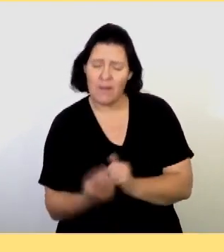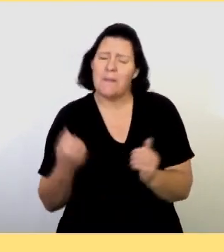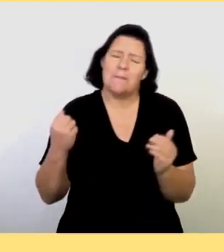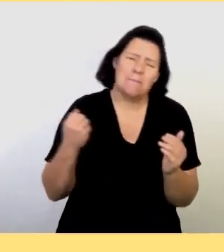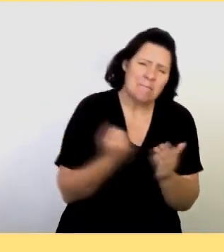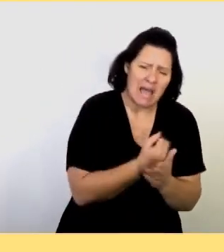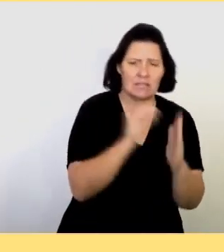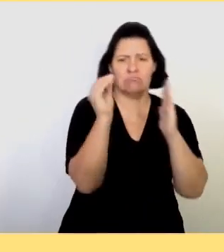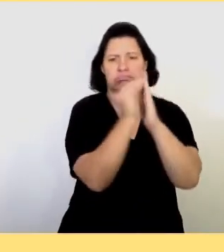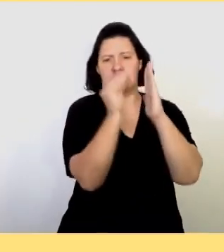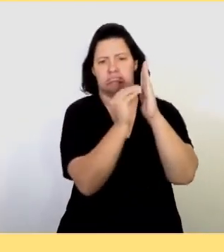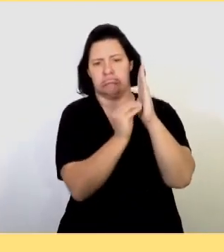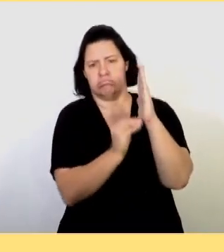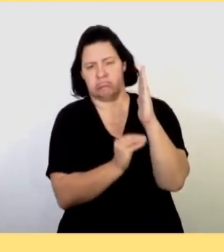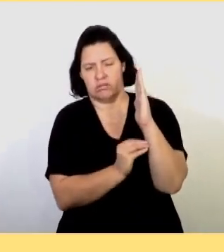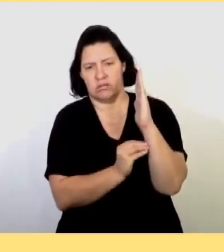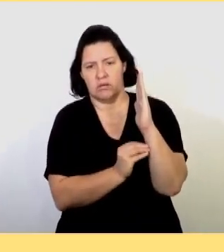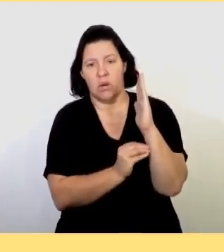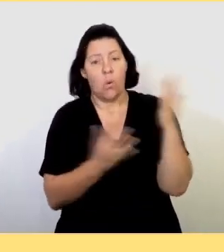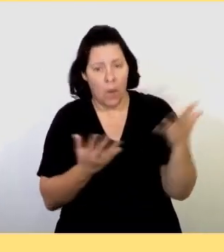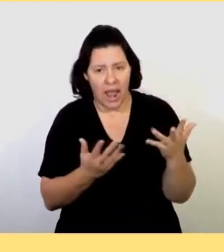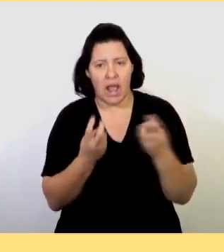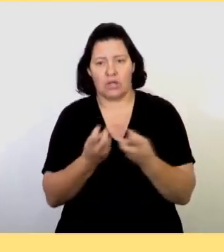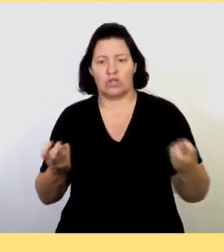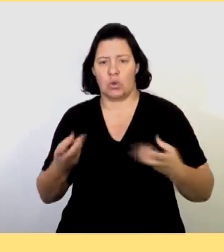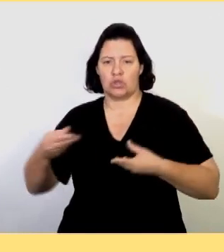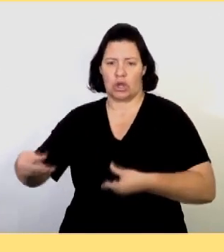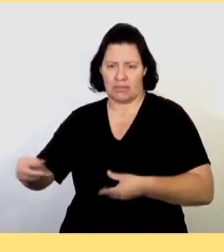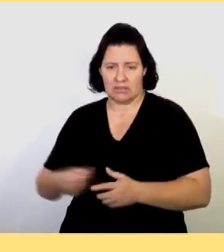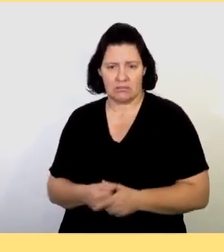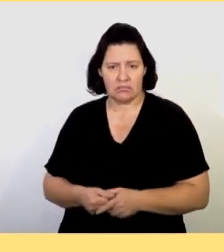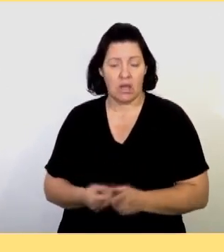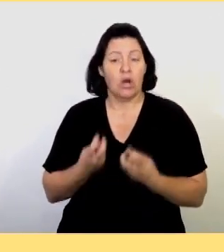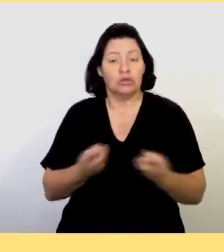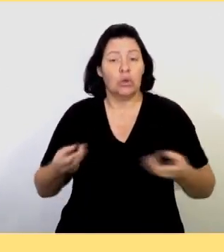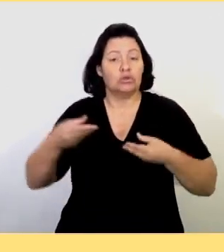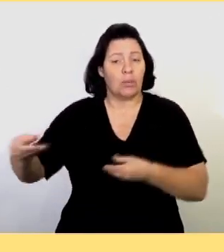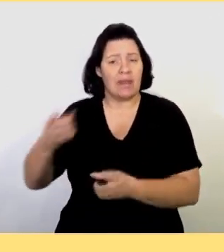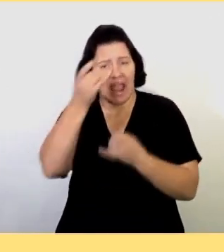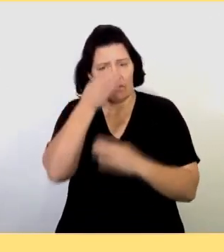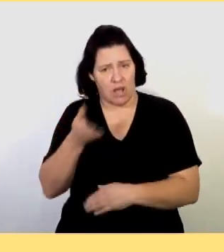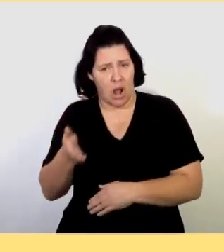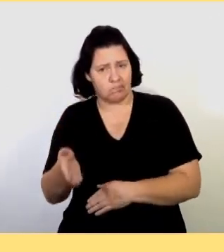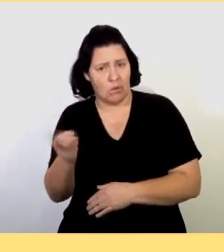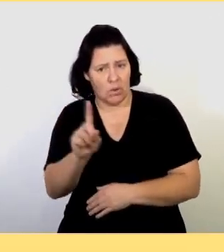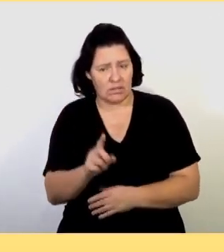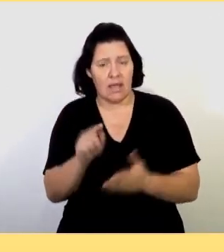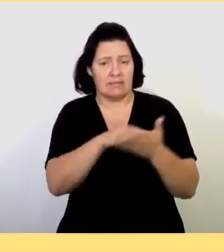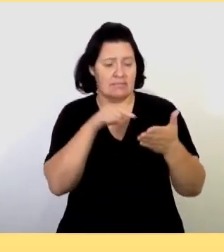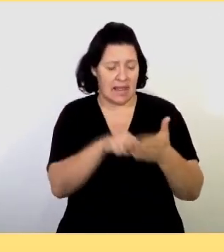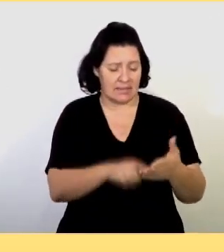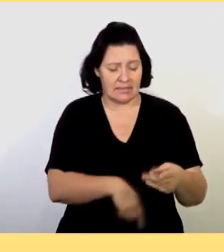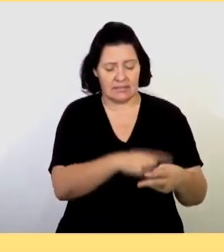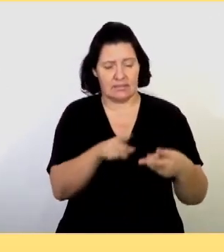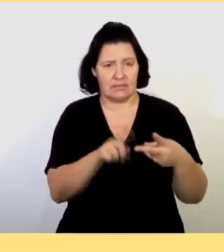each transaction that takes place must be recorded on a source document. And this source document must have the following information: the